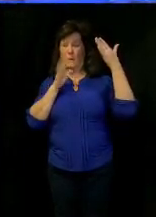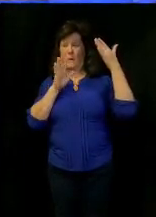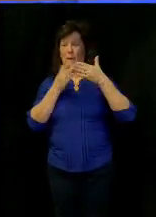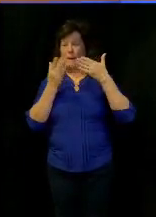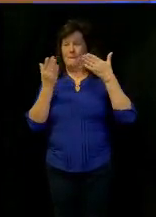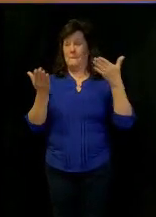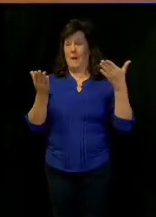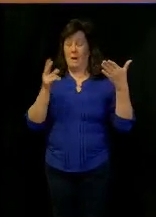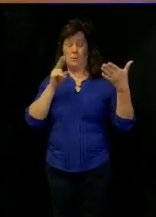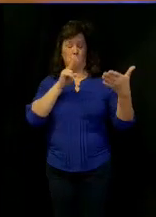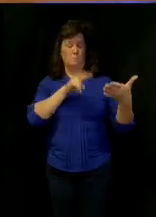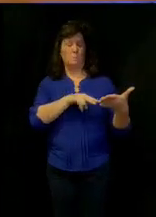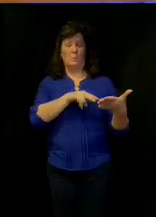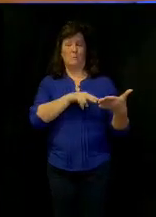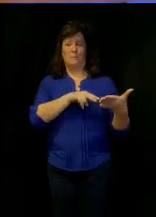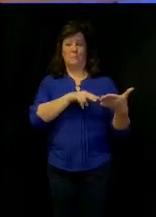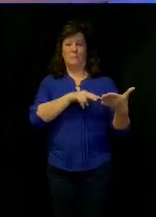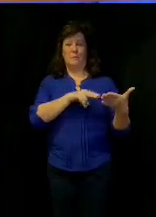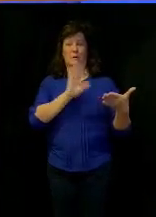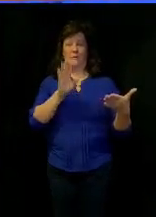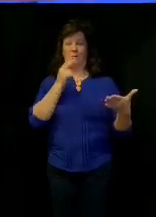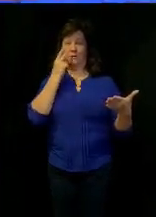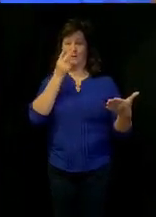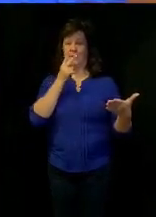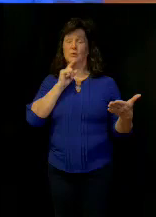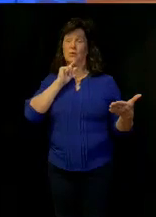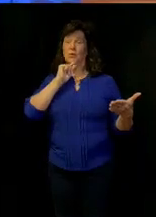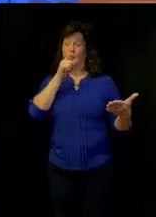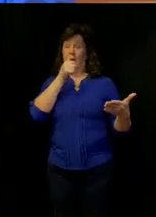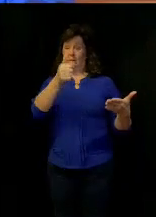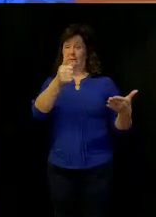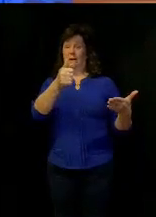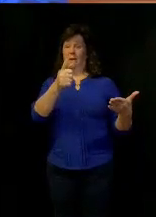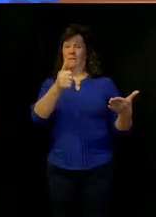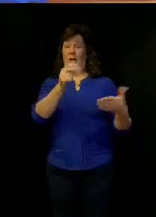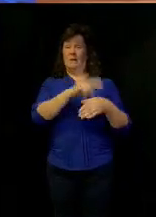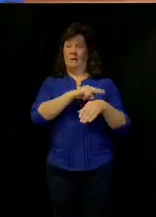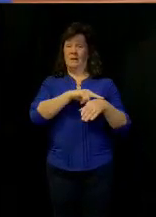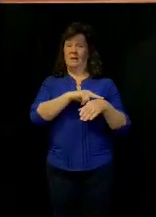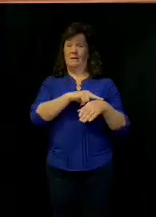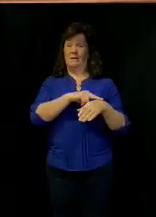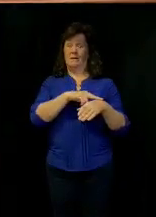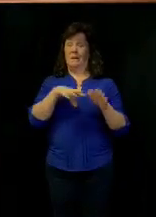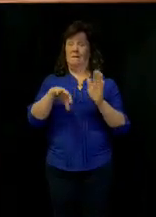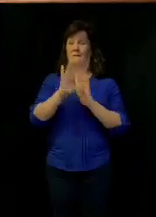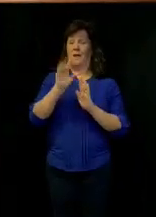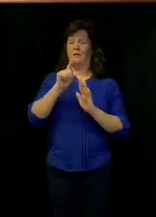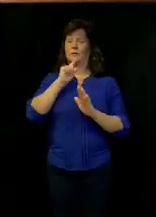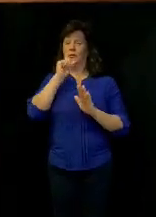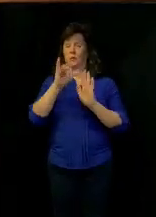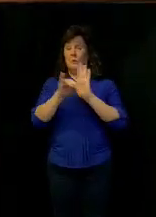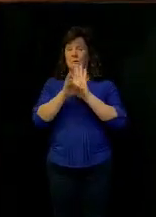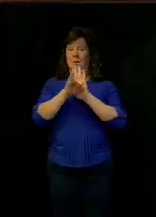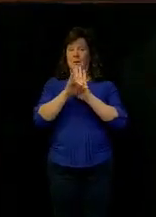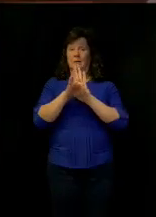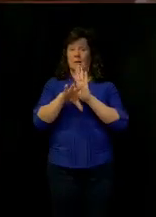You've never seen the real you naturally. The only way you can find out your true identity is find it right here.